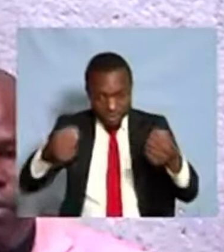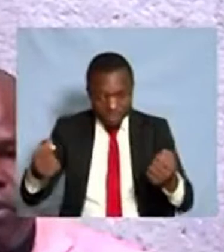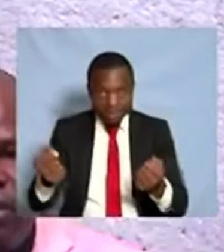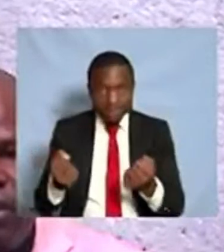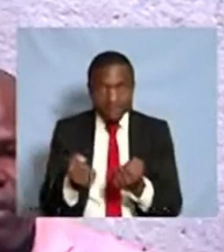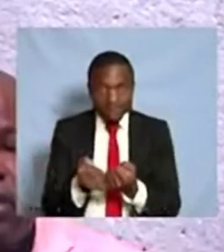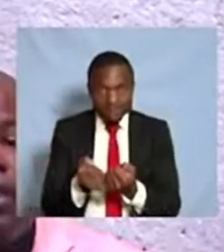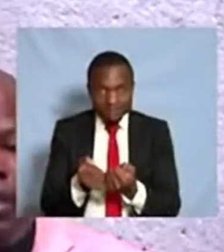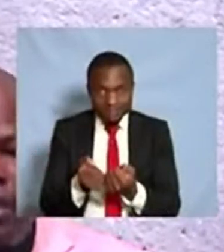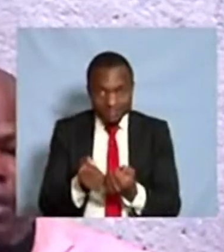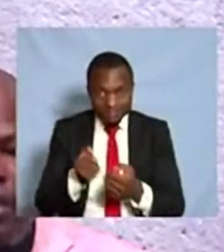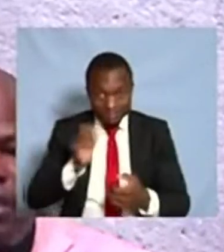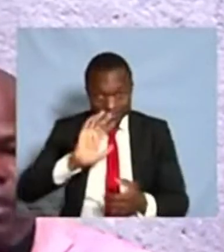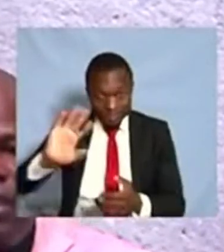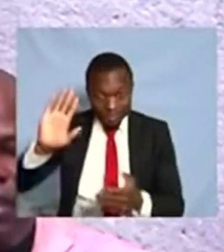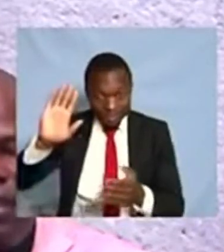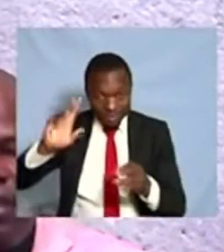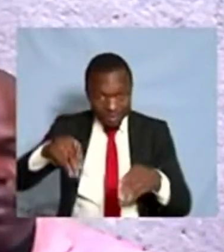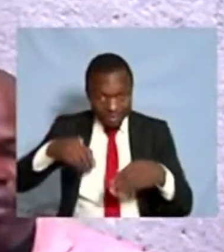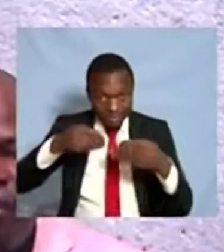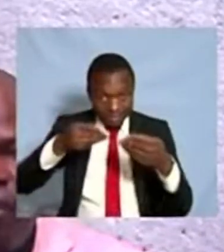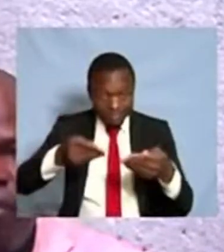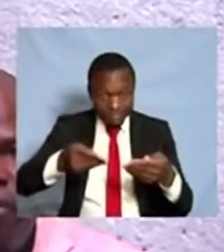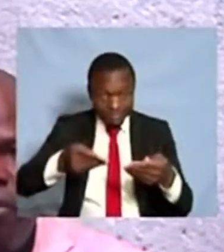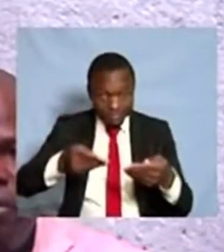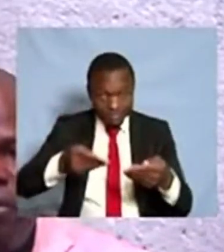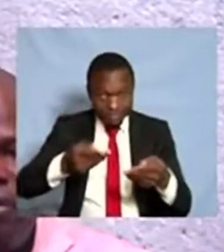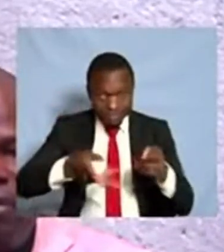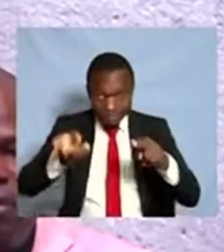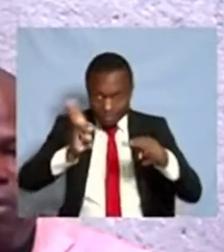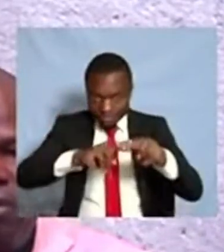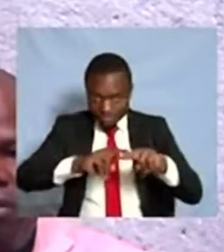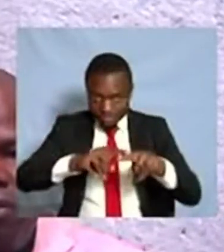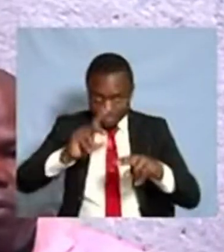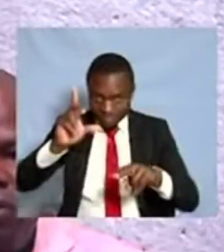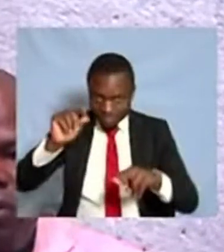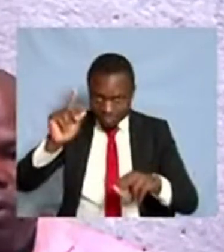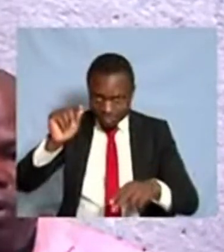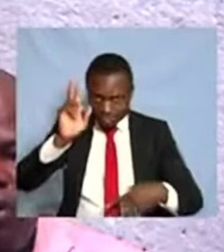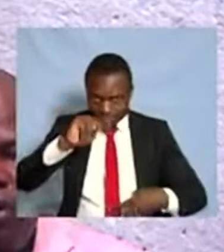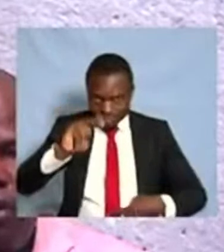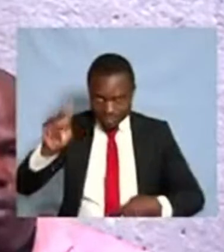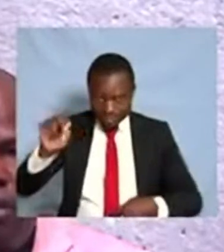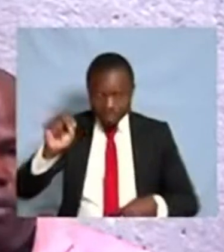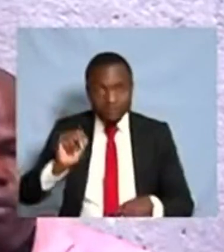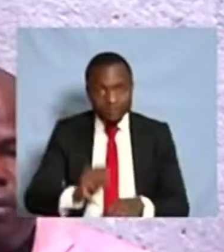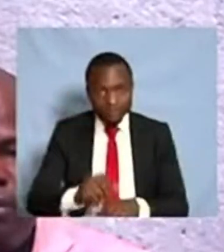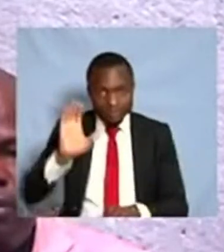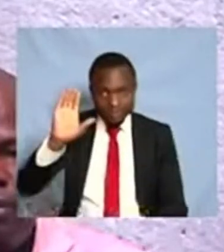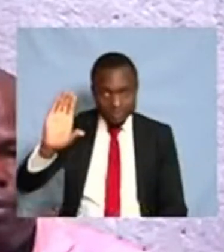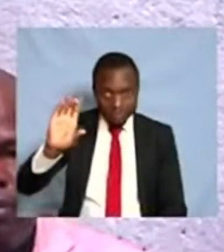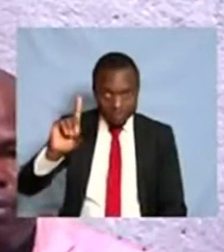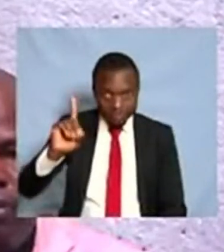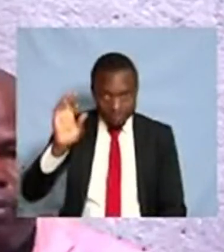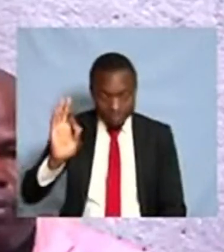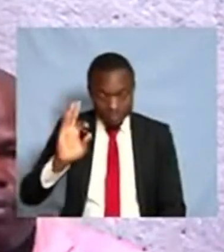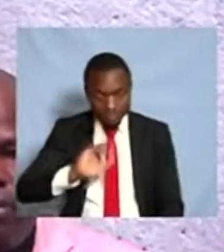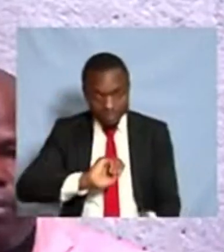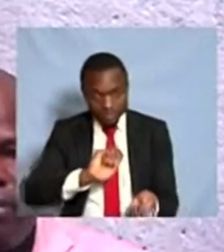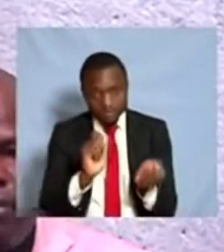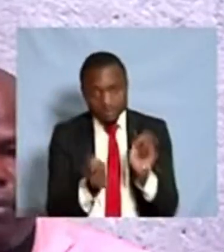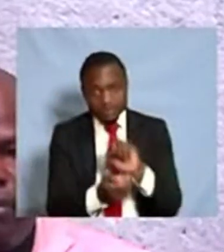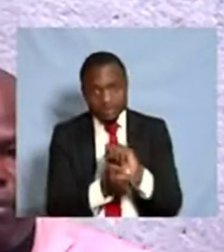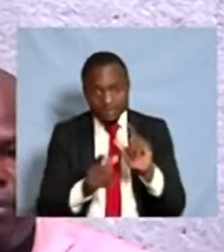Since its unprecedented increase in 2022, CDF is changing lives in